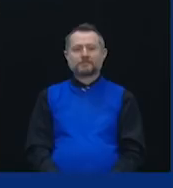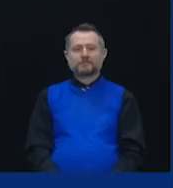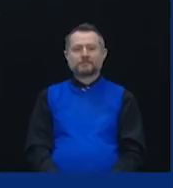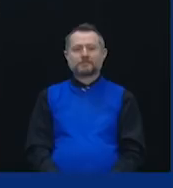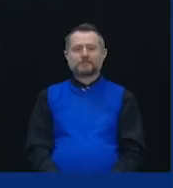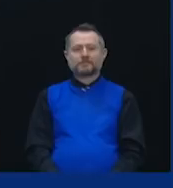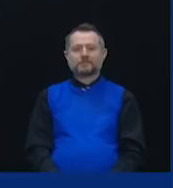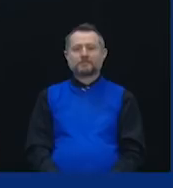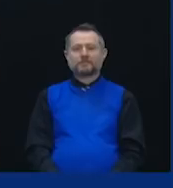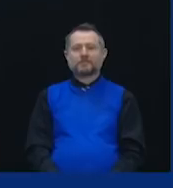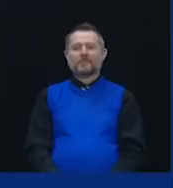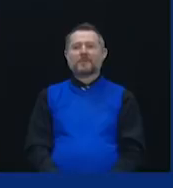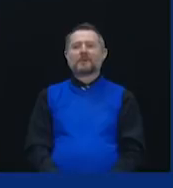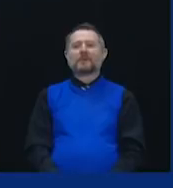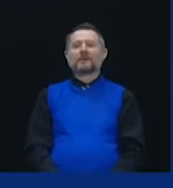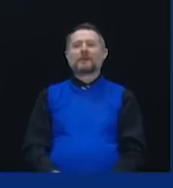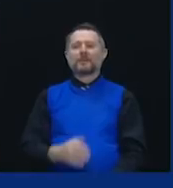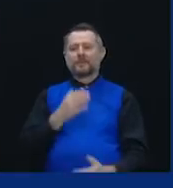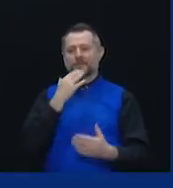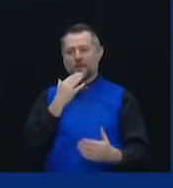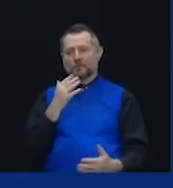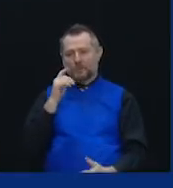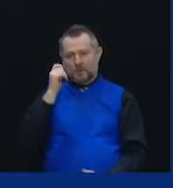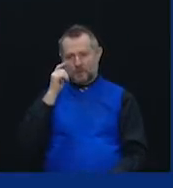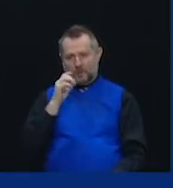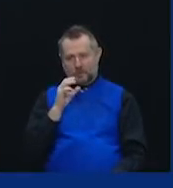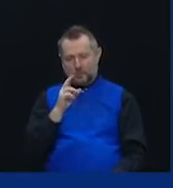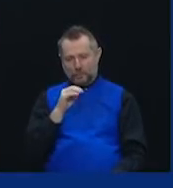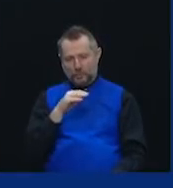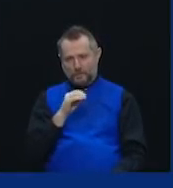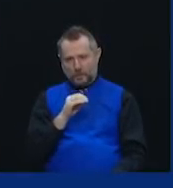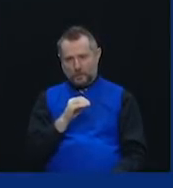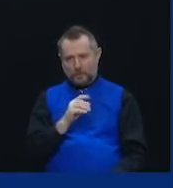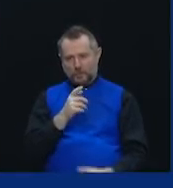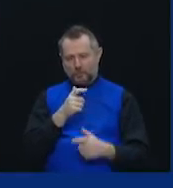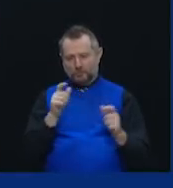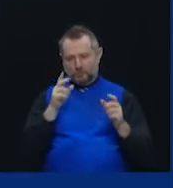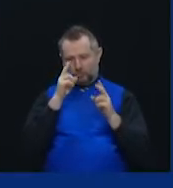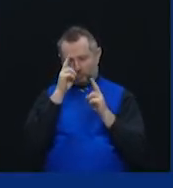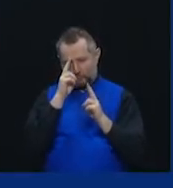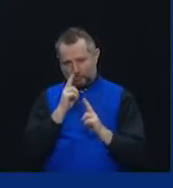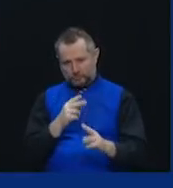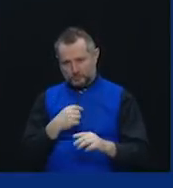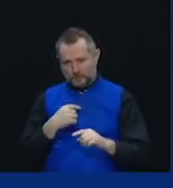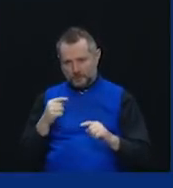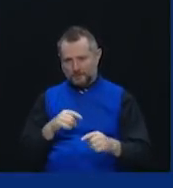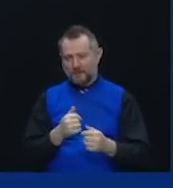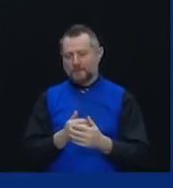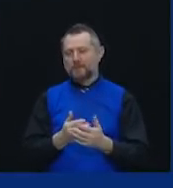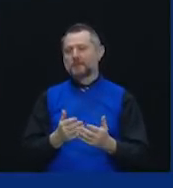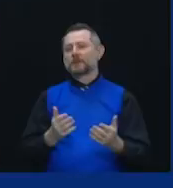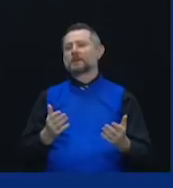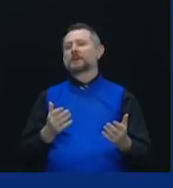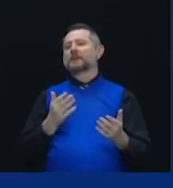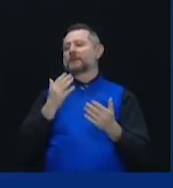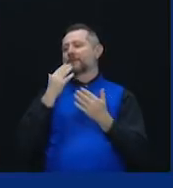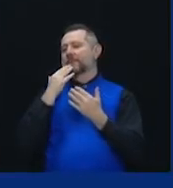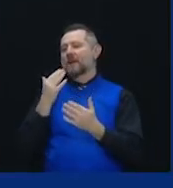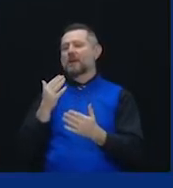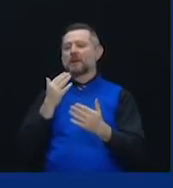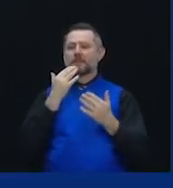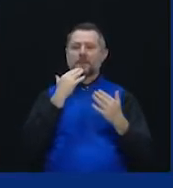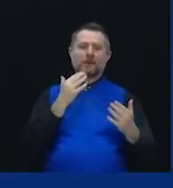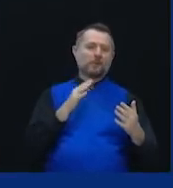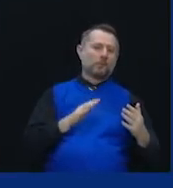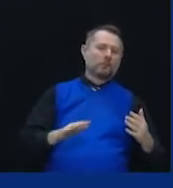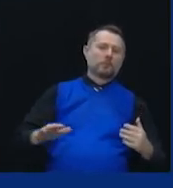Thank you, Governor Cuomo. It is an honor to be here with you today and to be with everybody, and to get a chance to thank everybody for their service. I